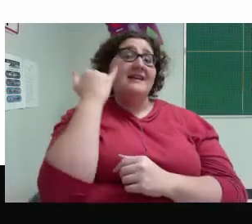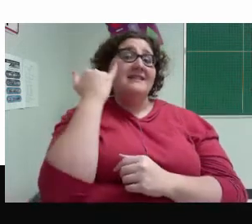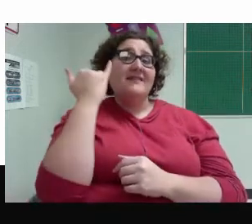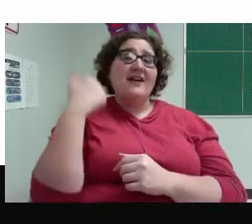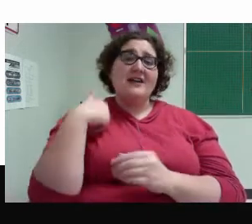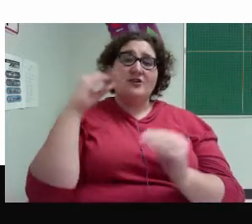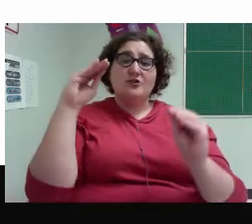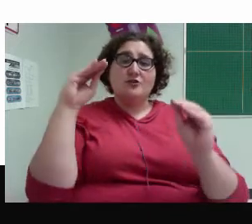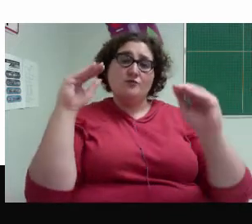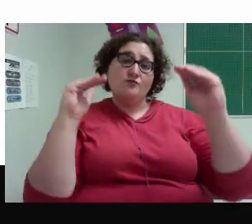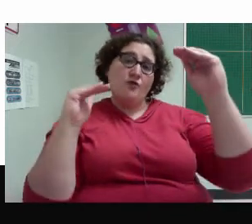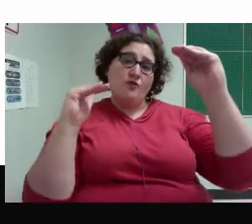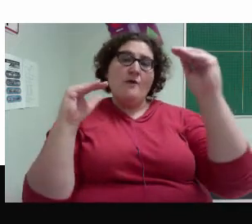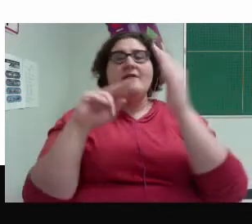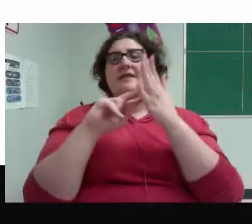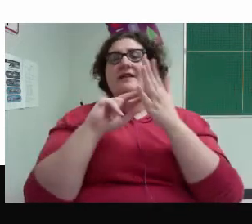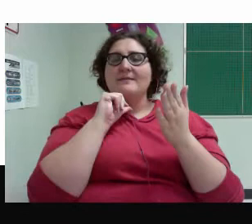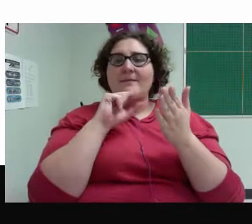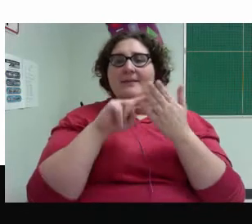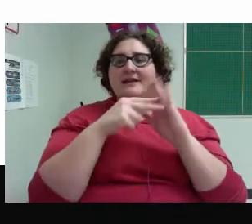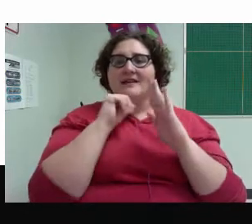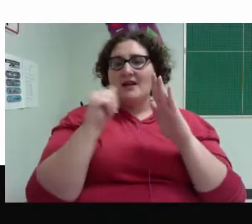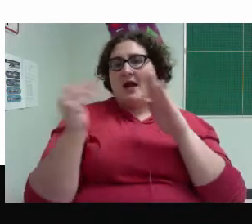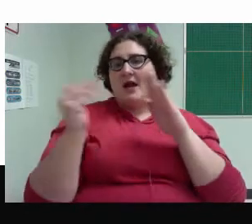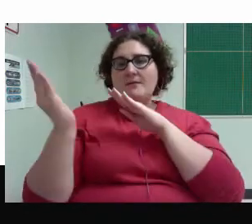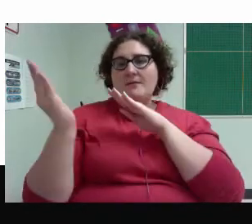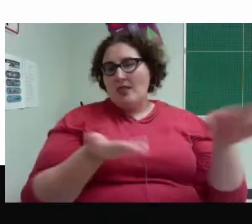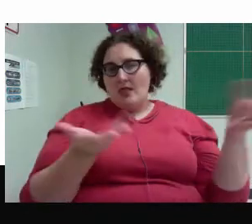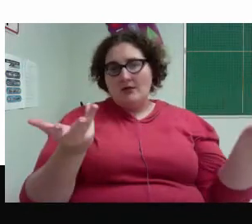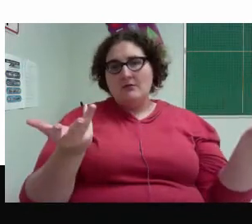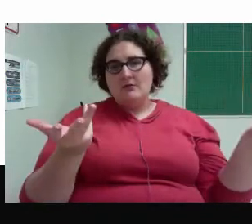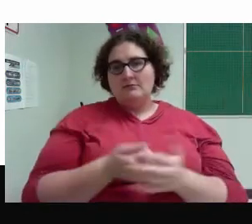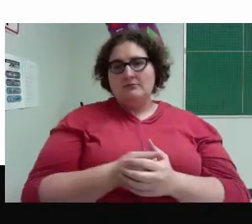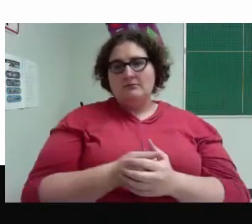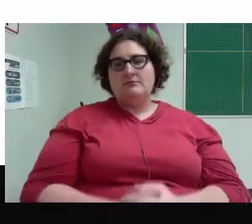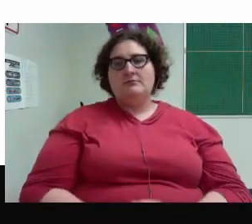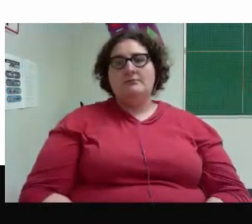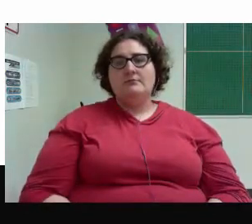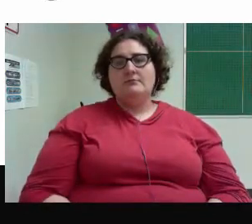Because if I start to tilt it at all, then it won't be parallel to line L.